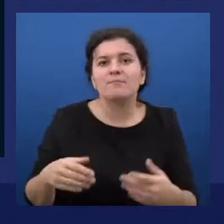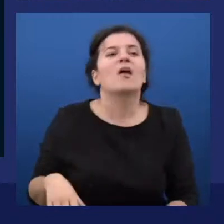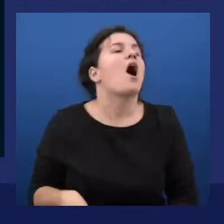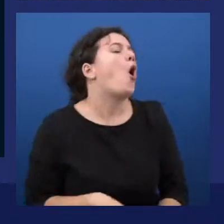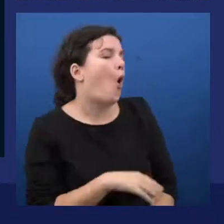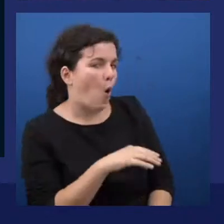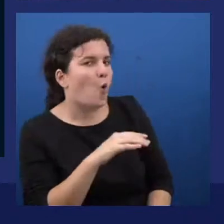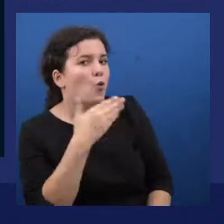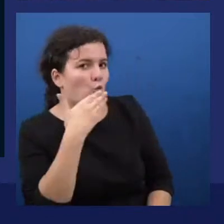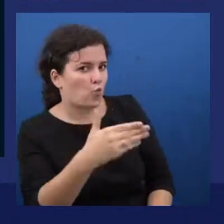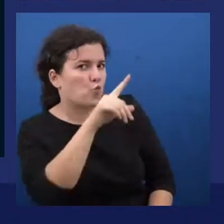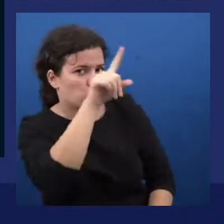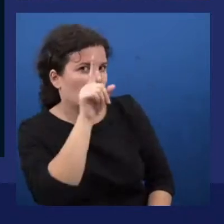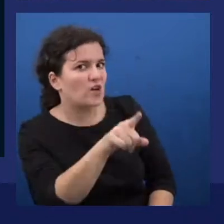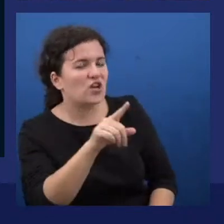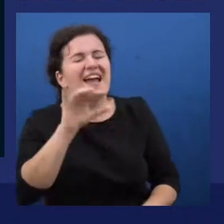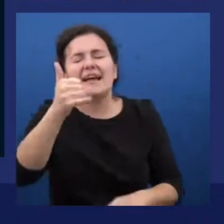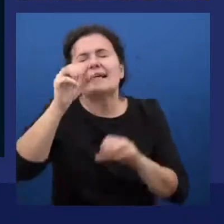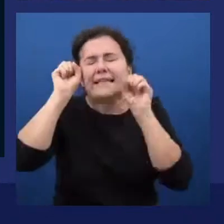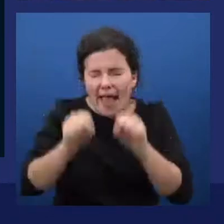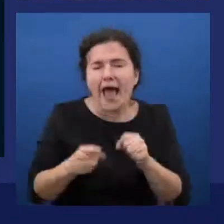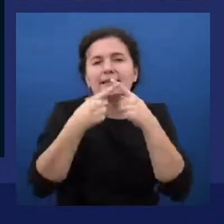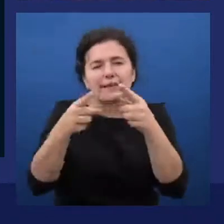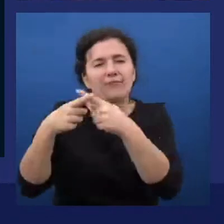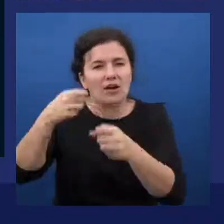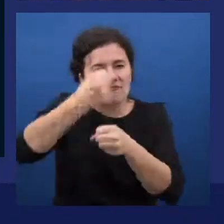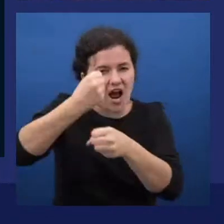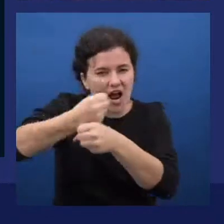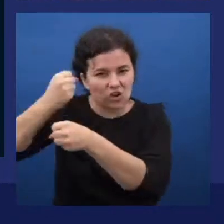have Azure Functions. Here I have an example